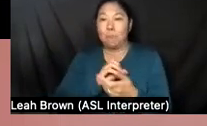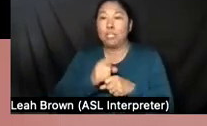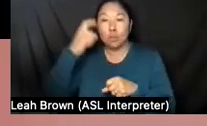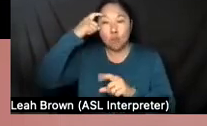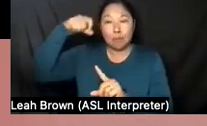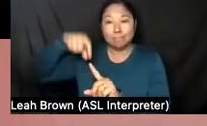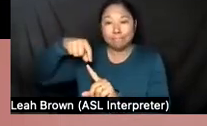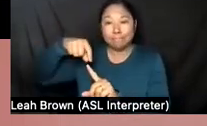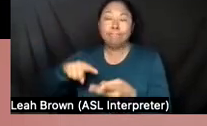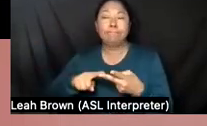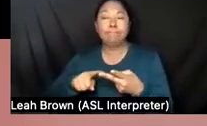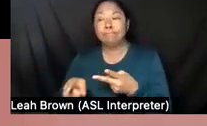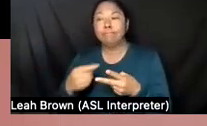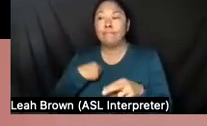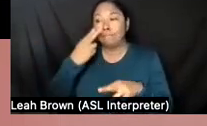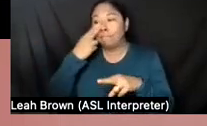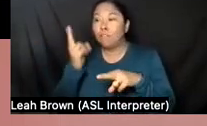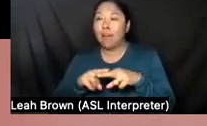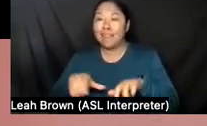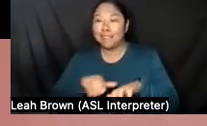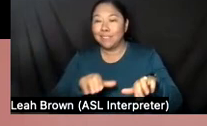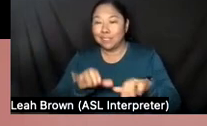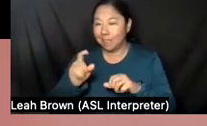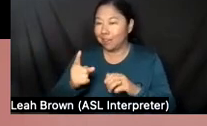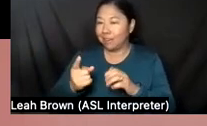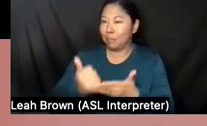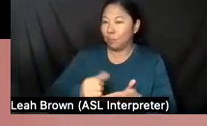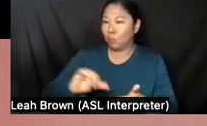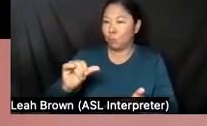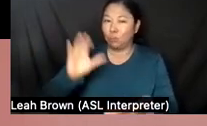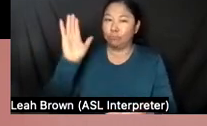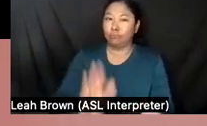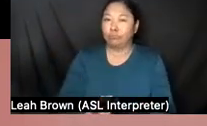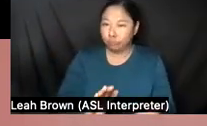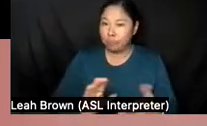with different activities also helps with that.